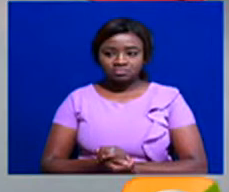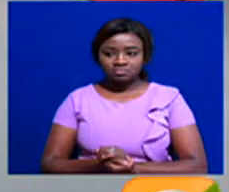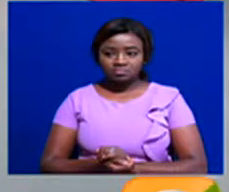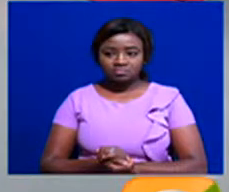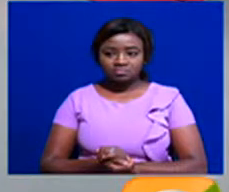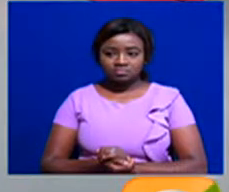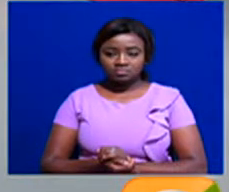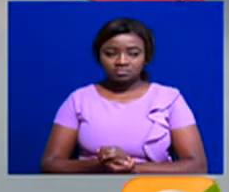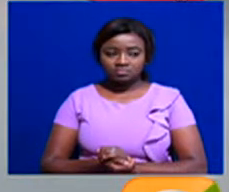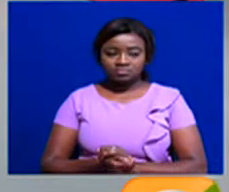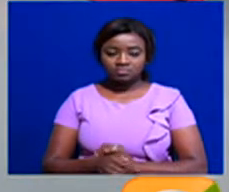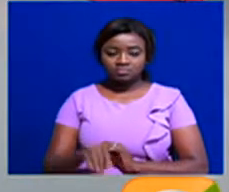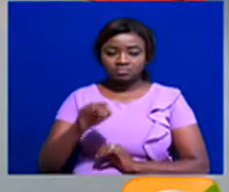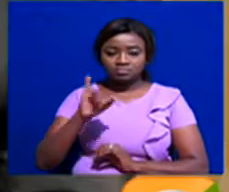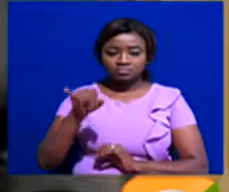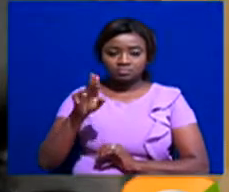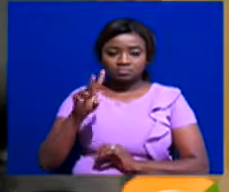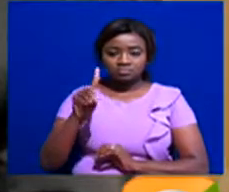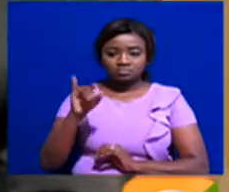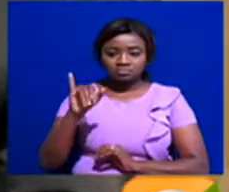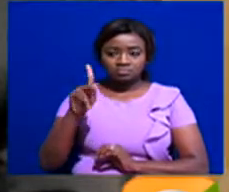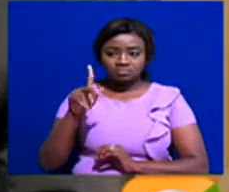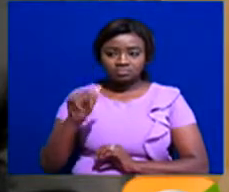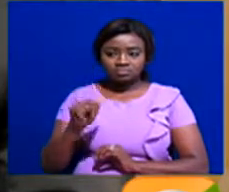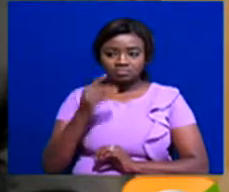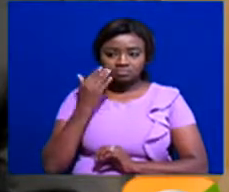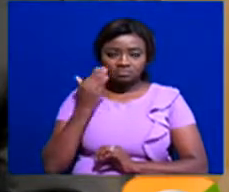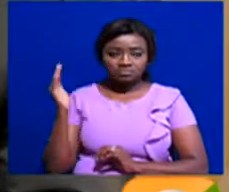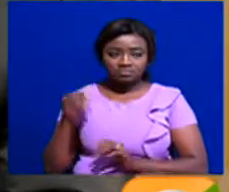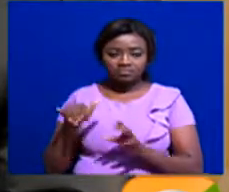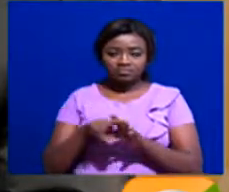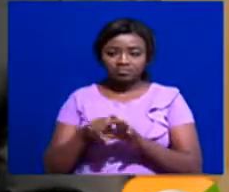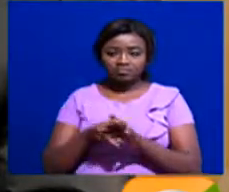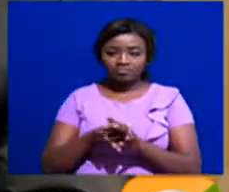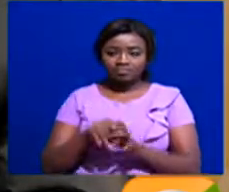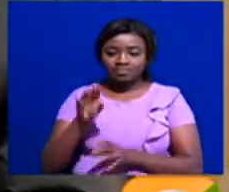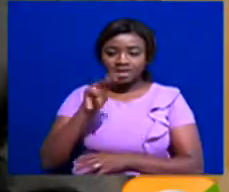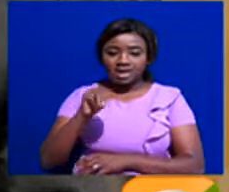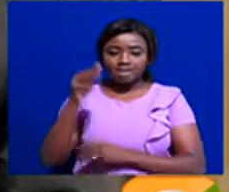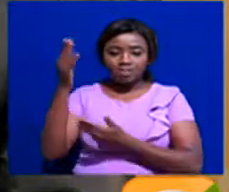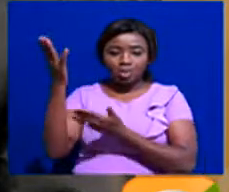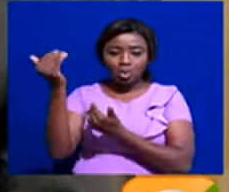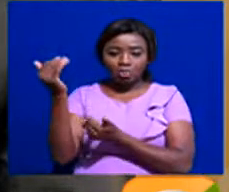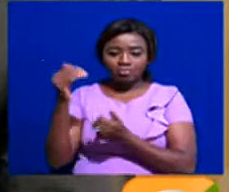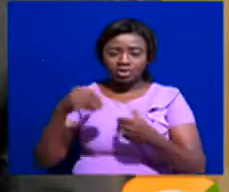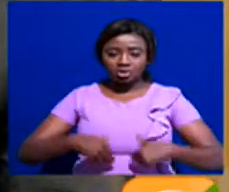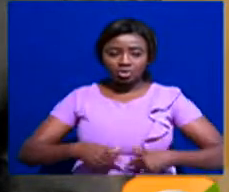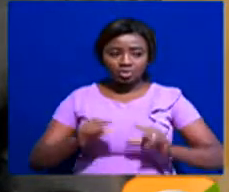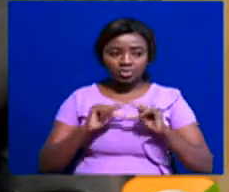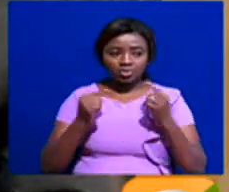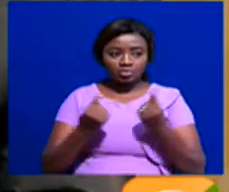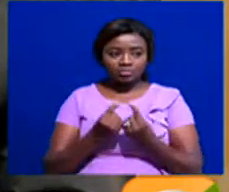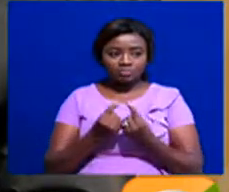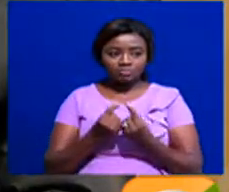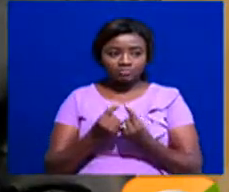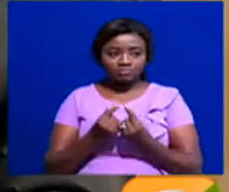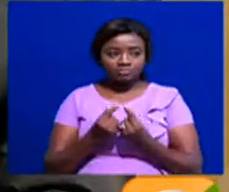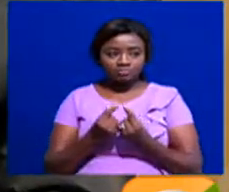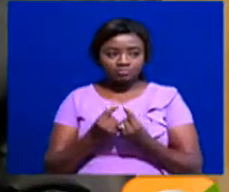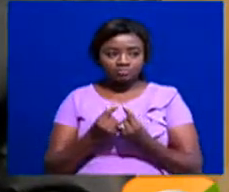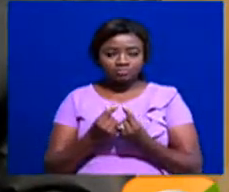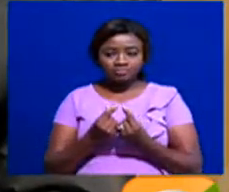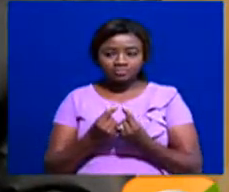I'm Morris Judika. Okay. I'm a member of the Hope Youth Group. And with tobacco, you can see